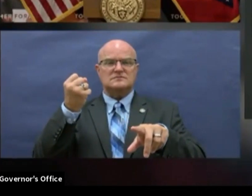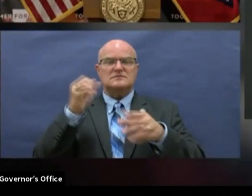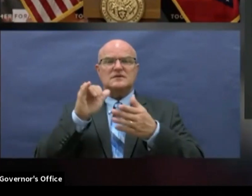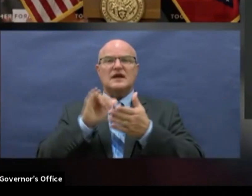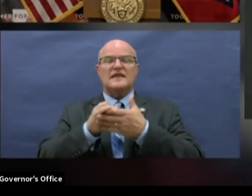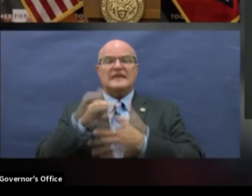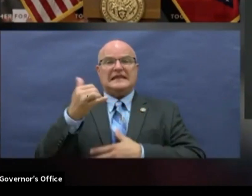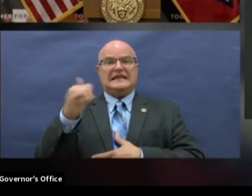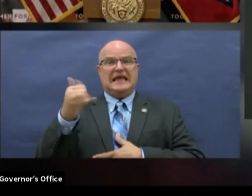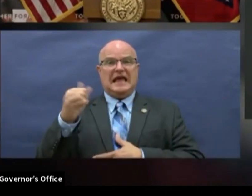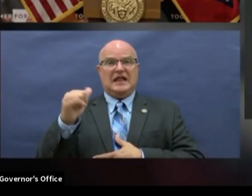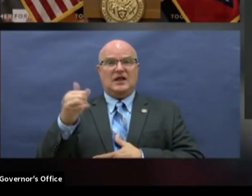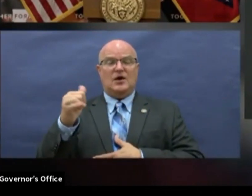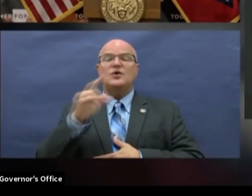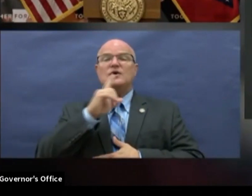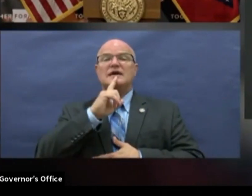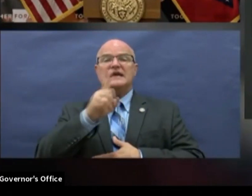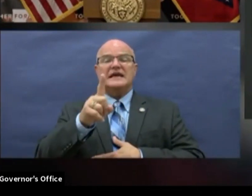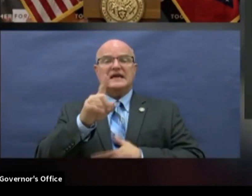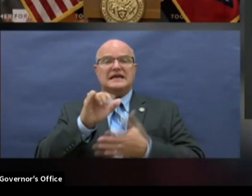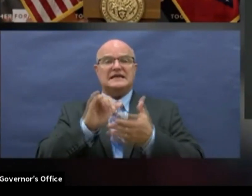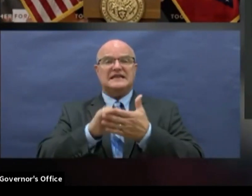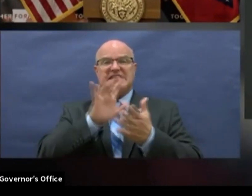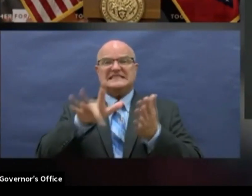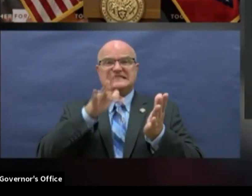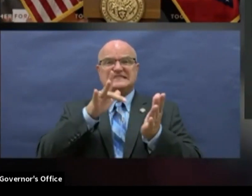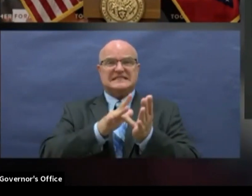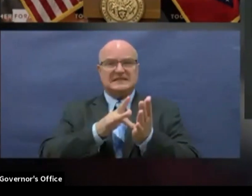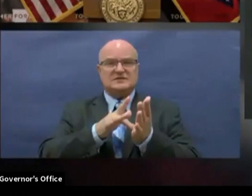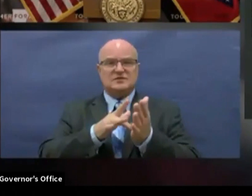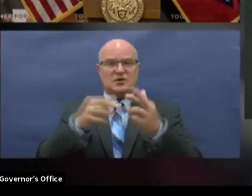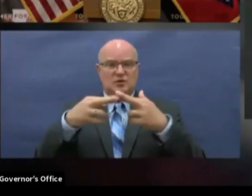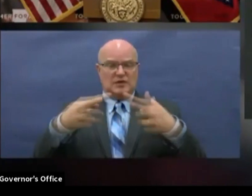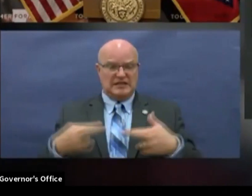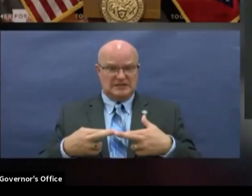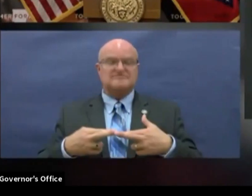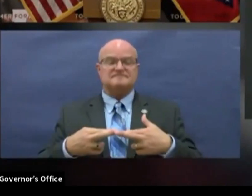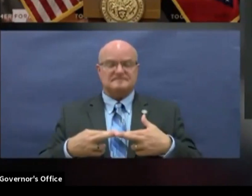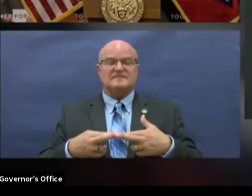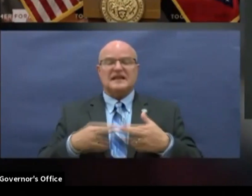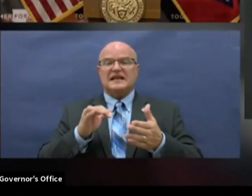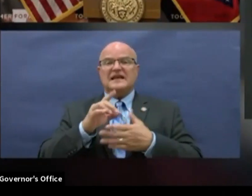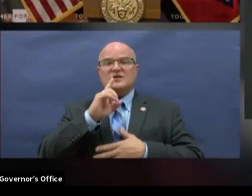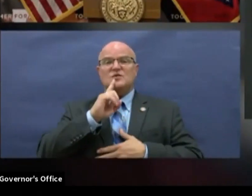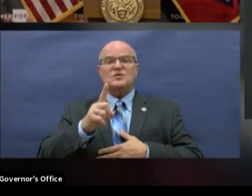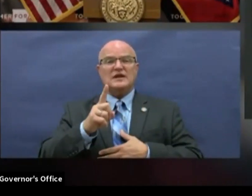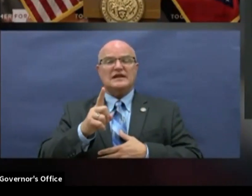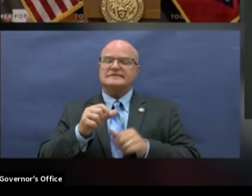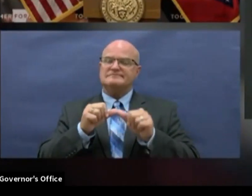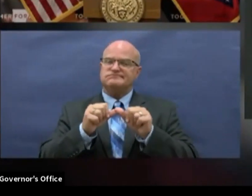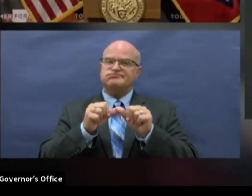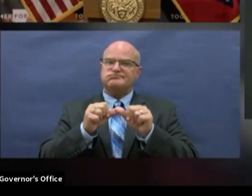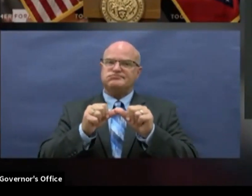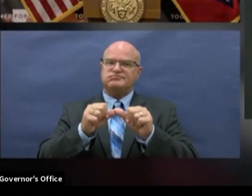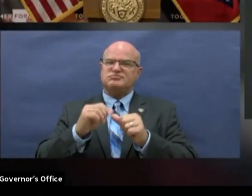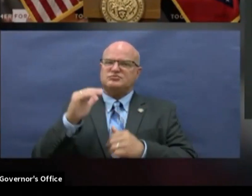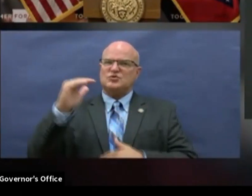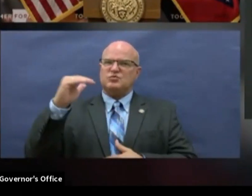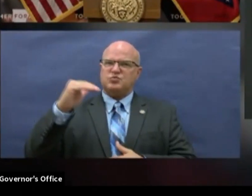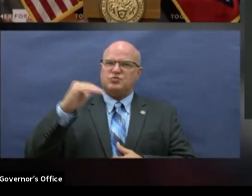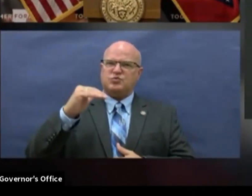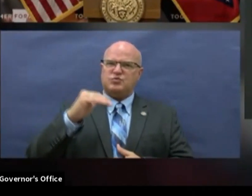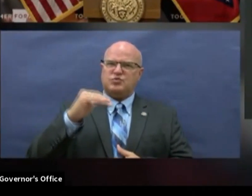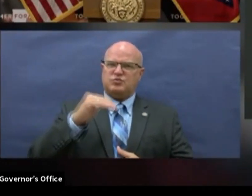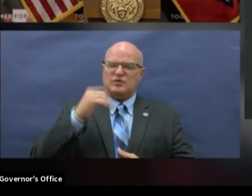The yellow is the central region. It has really held its own, moved down a little bit